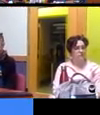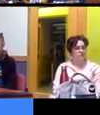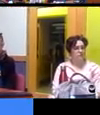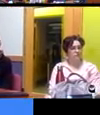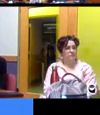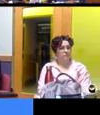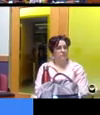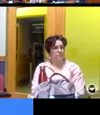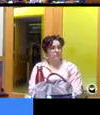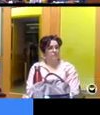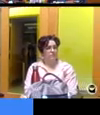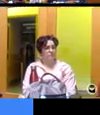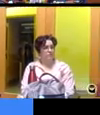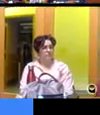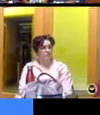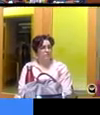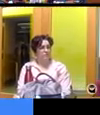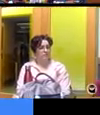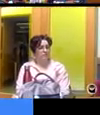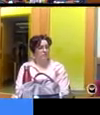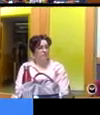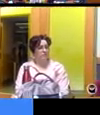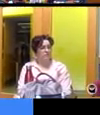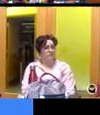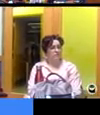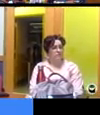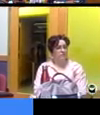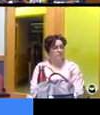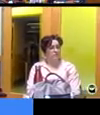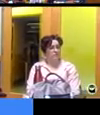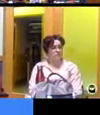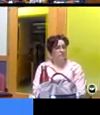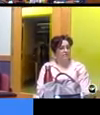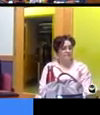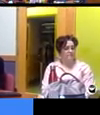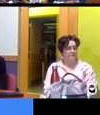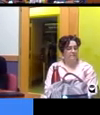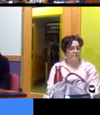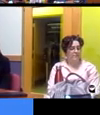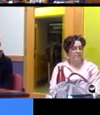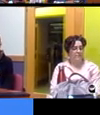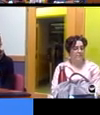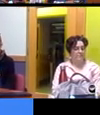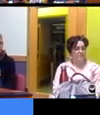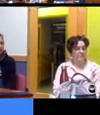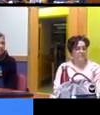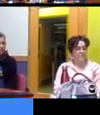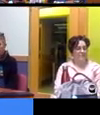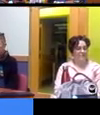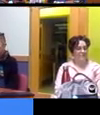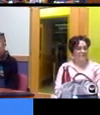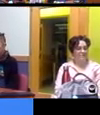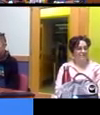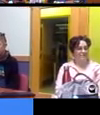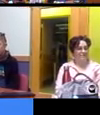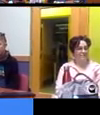that. Making sure at home, you know, think about what you want for self-care. I always ask people what their favorite ice cream is, if they're